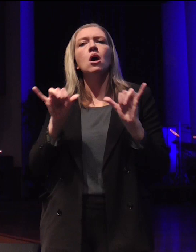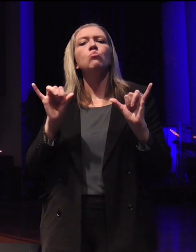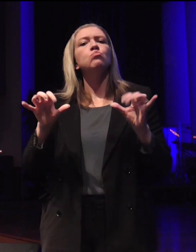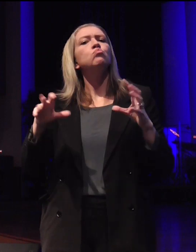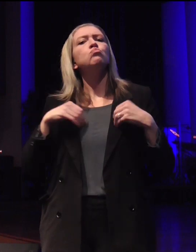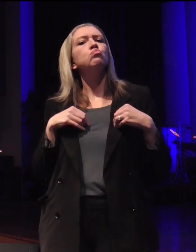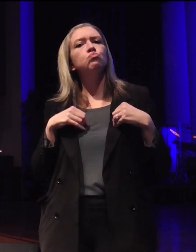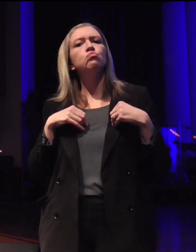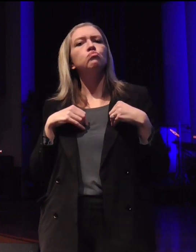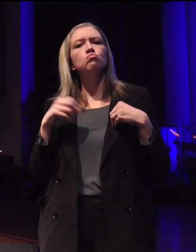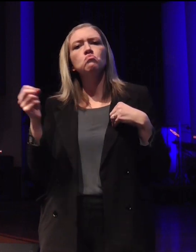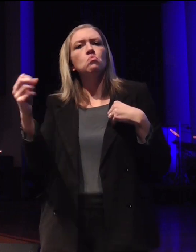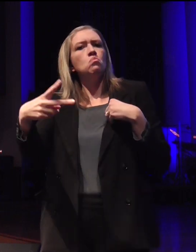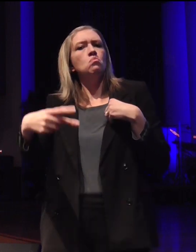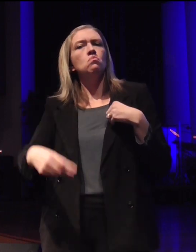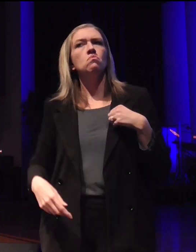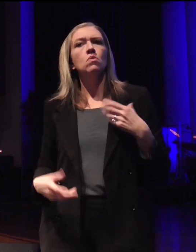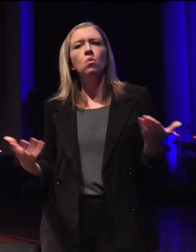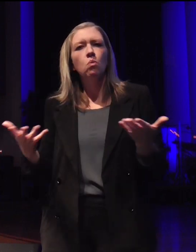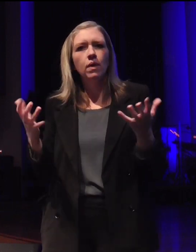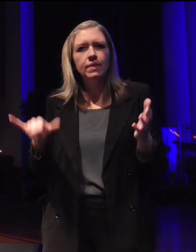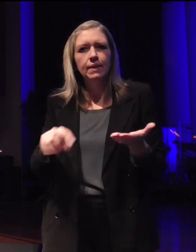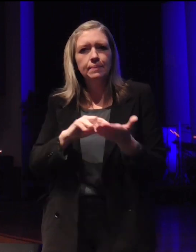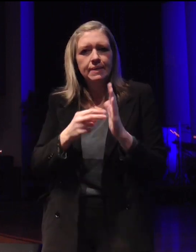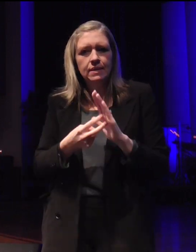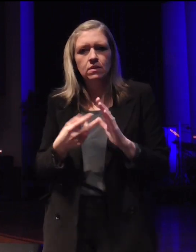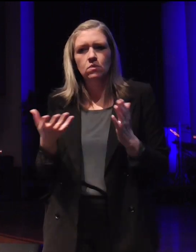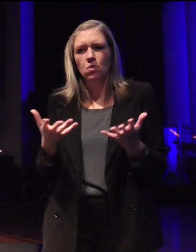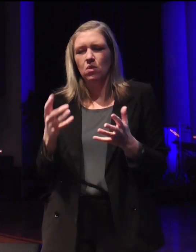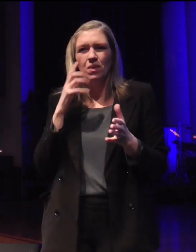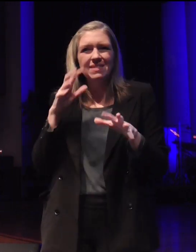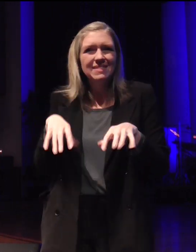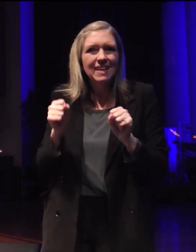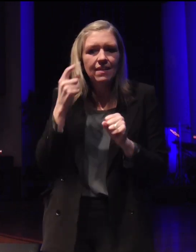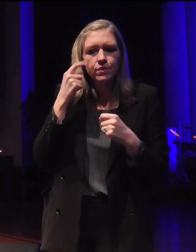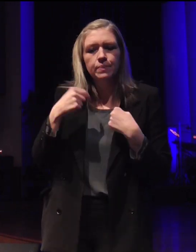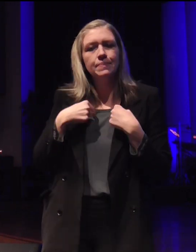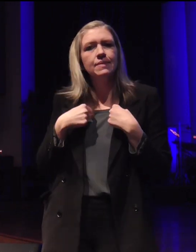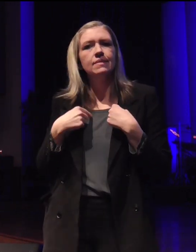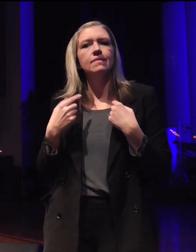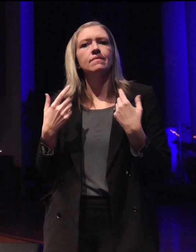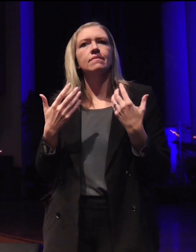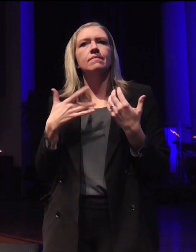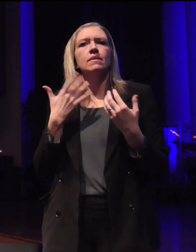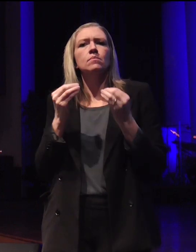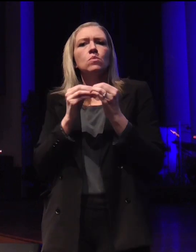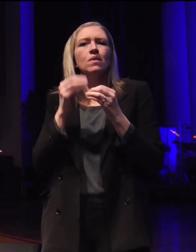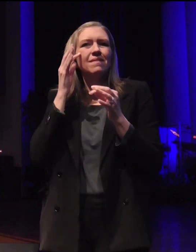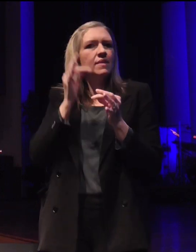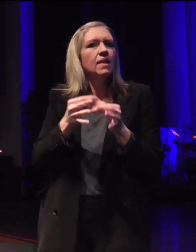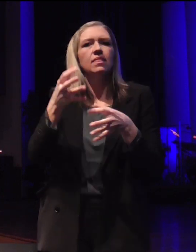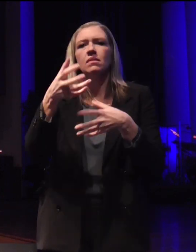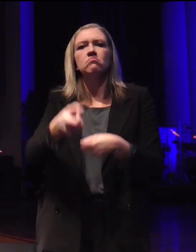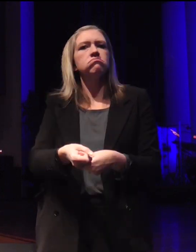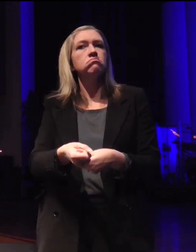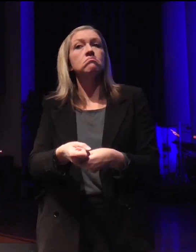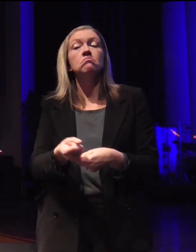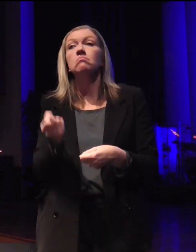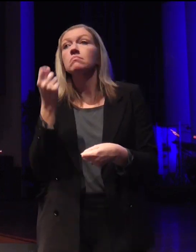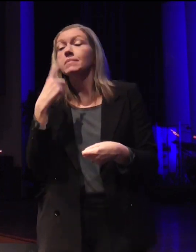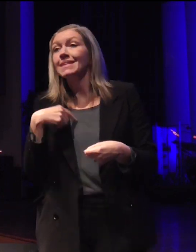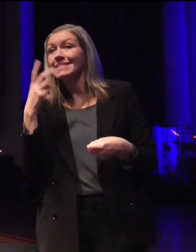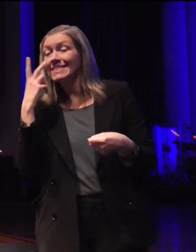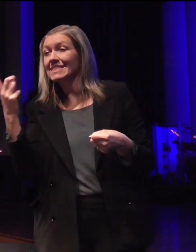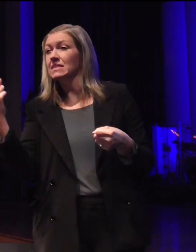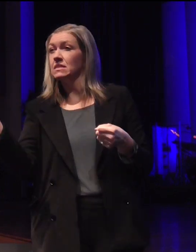of it? And what would it take for me to live and be more filled with faith, even though I'm seeing someone